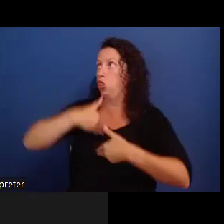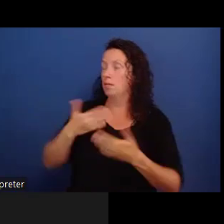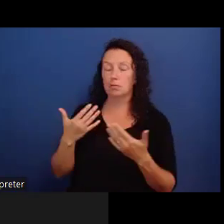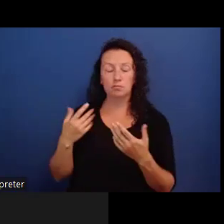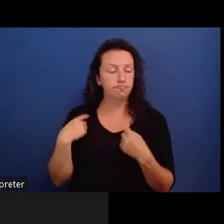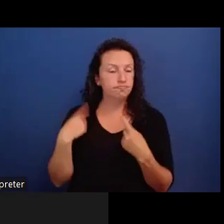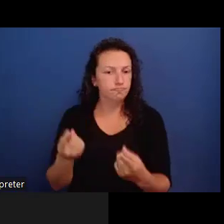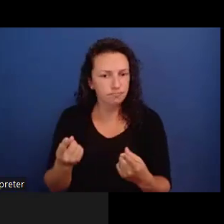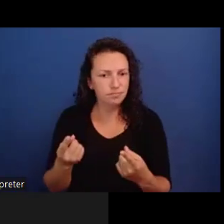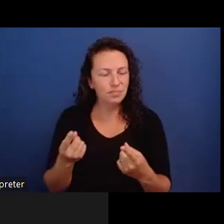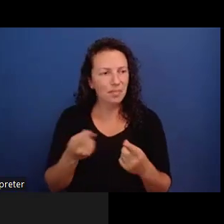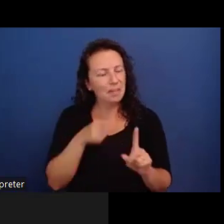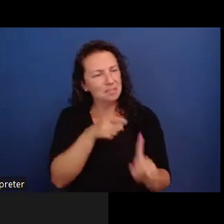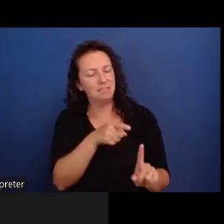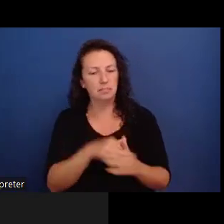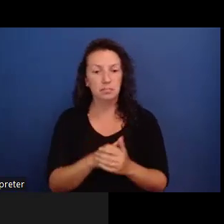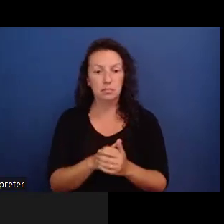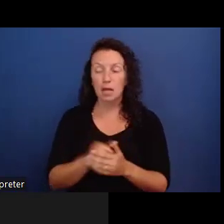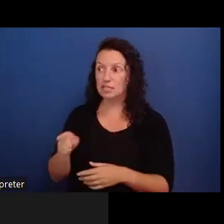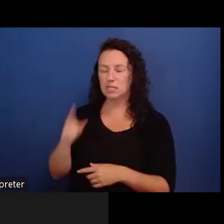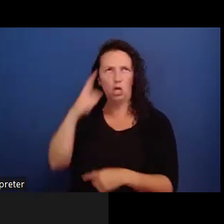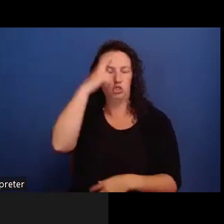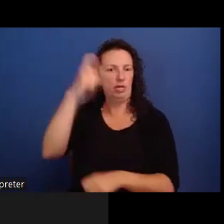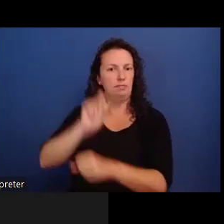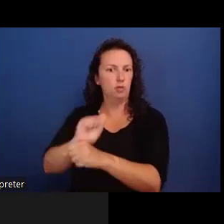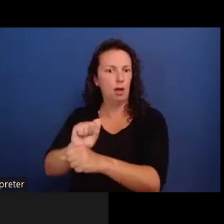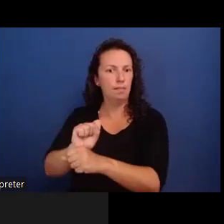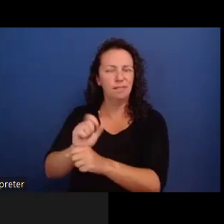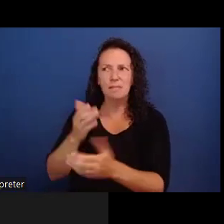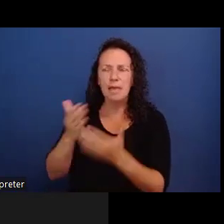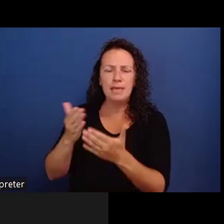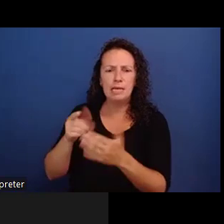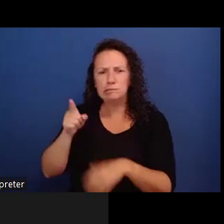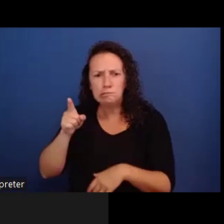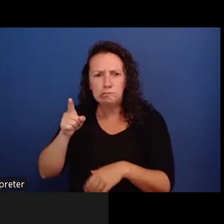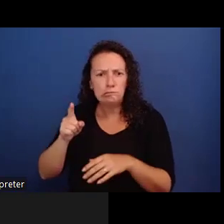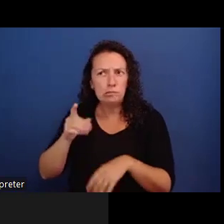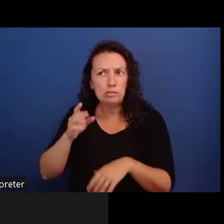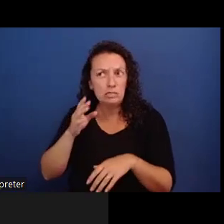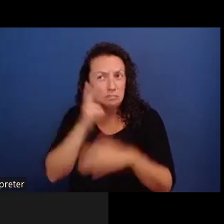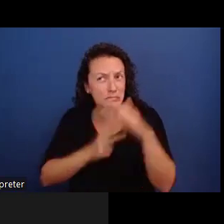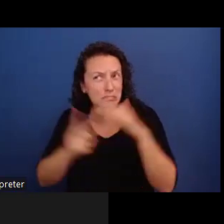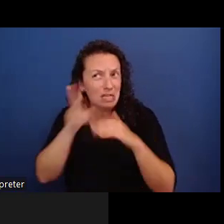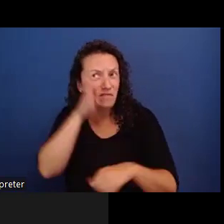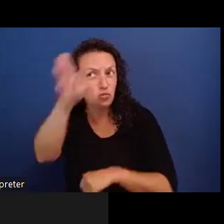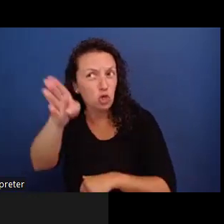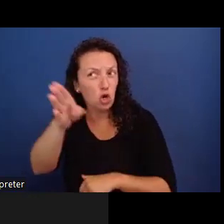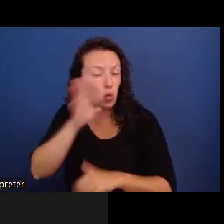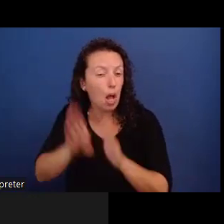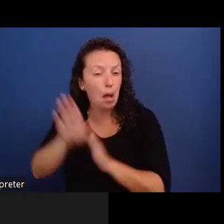have that dream job that maybe isn't the brightest outlook, but if you need something right